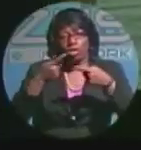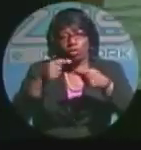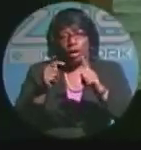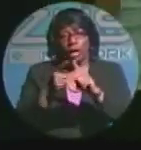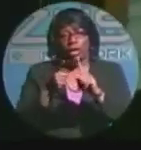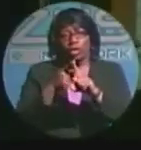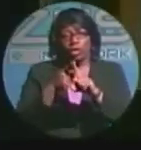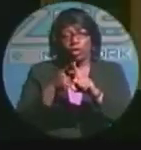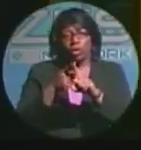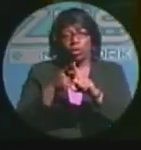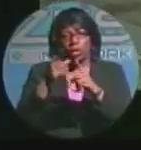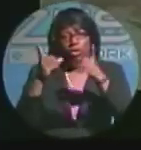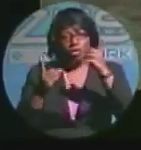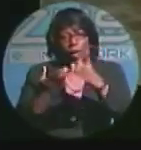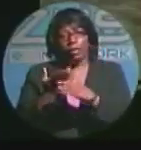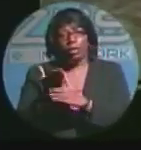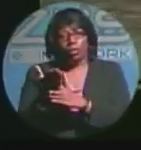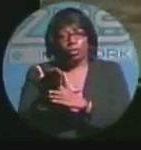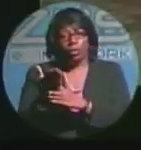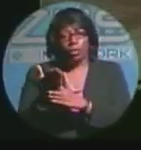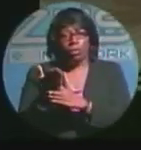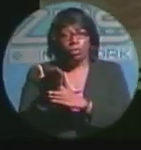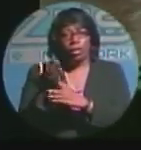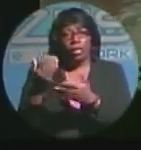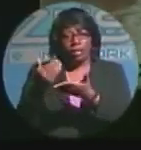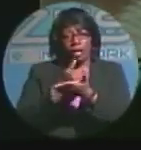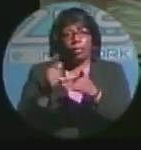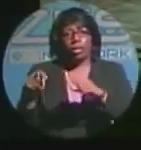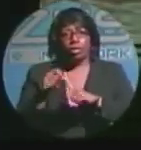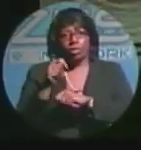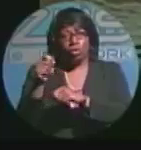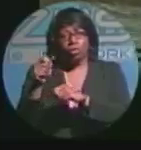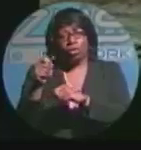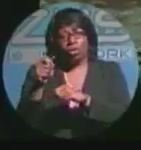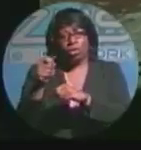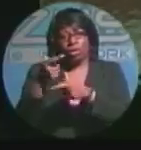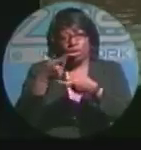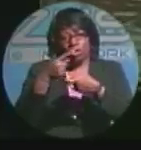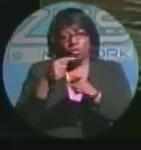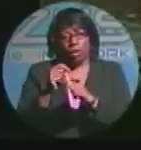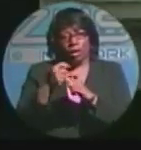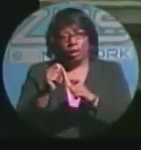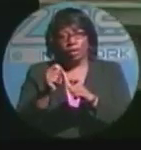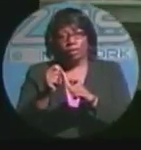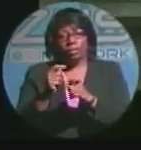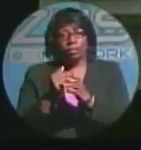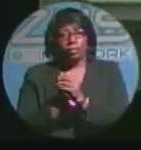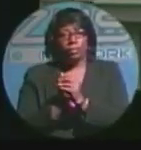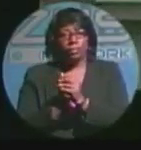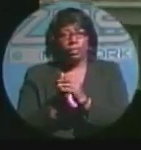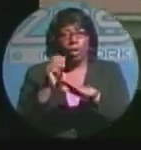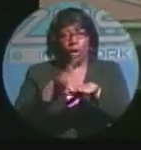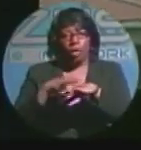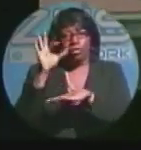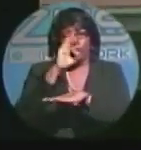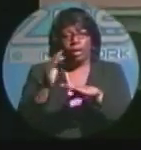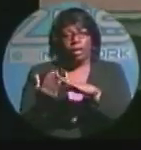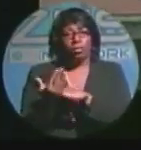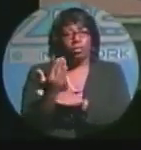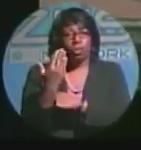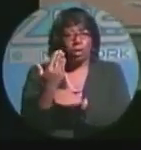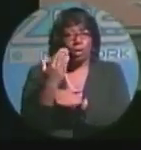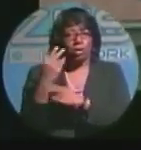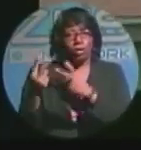best to maneuver through it. Even these tourists took a chance in the wet conditions. Now, it was on Friday morning when